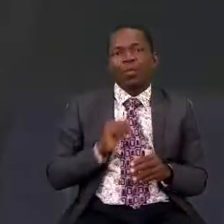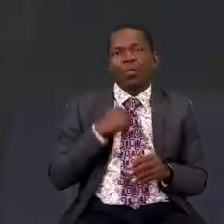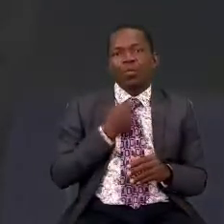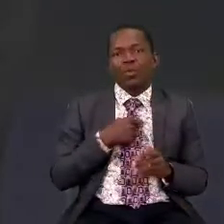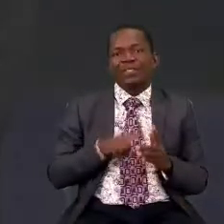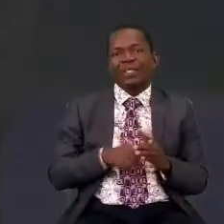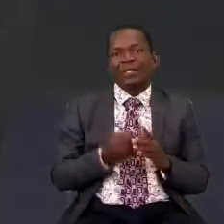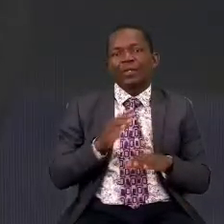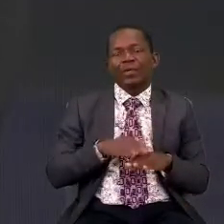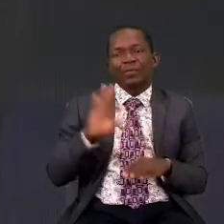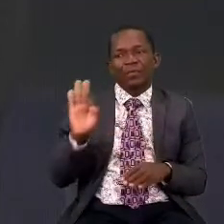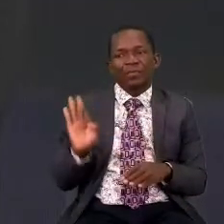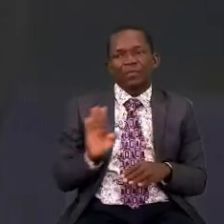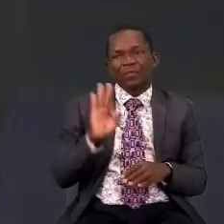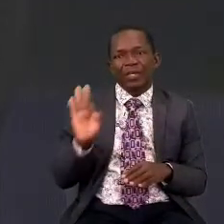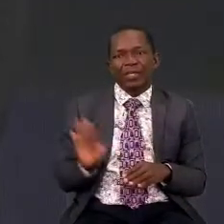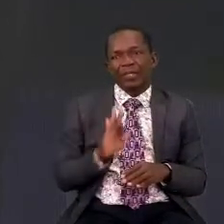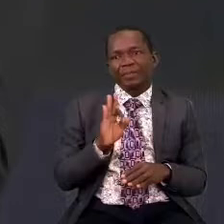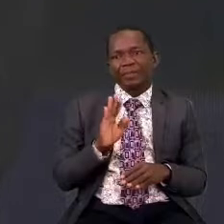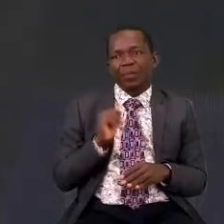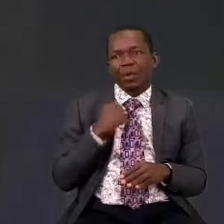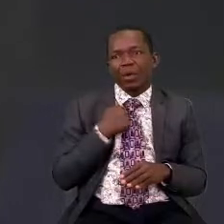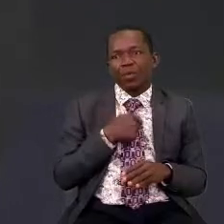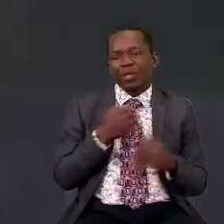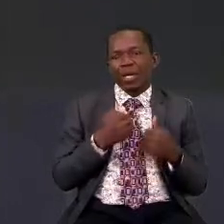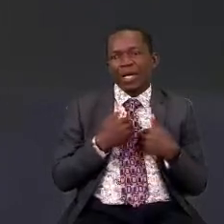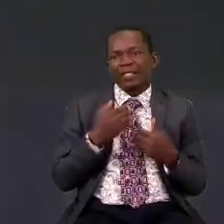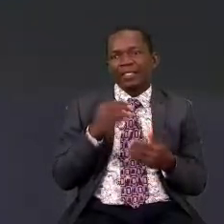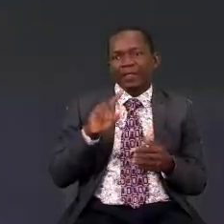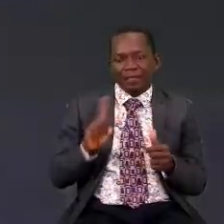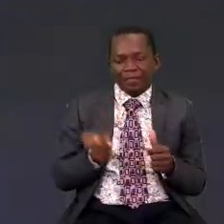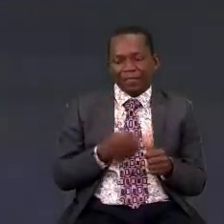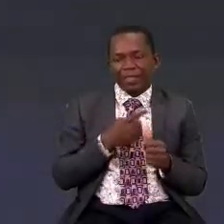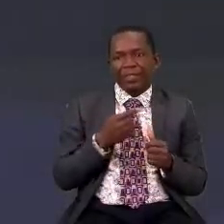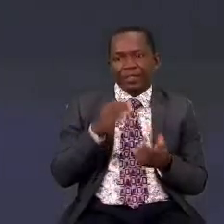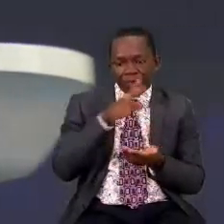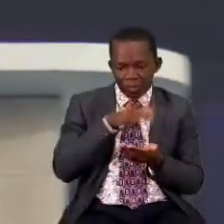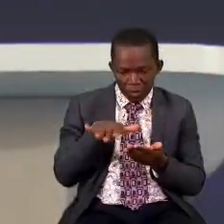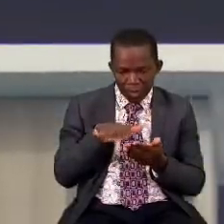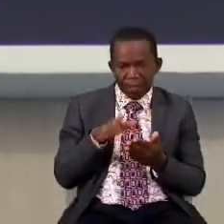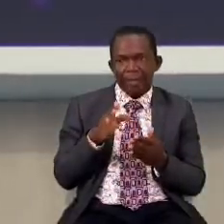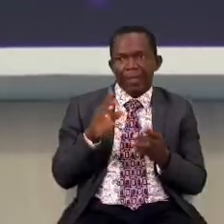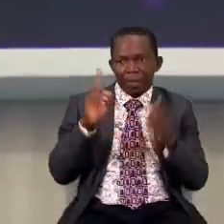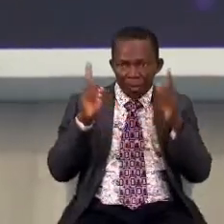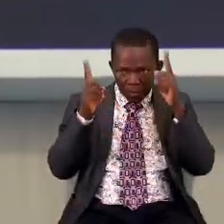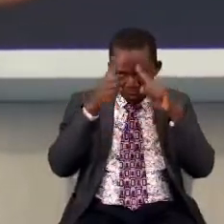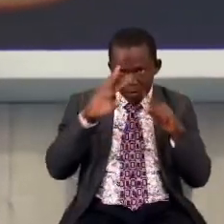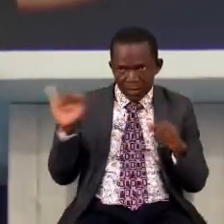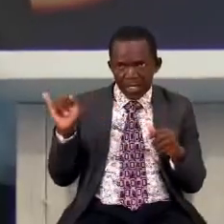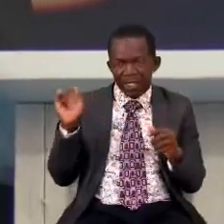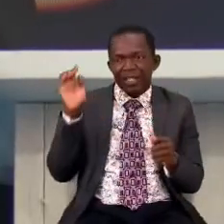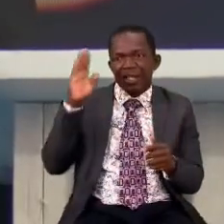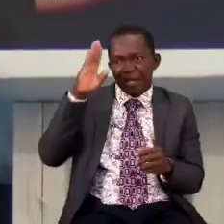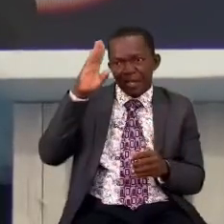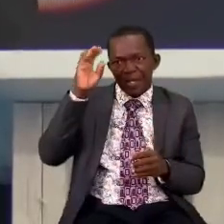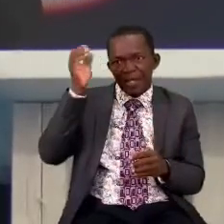concerning a minister, a messenger, concerning a person in the